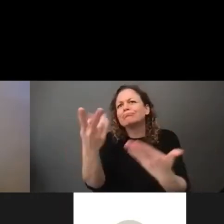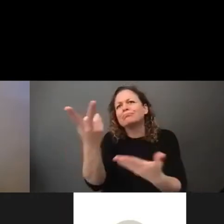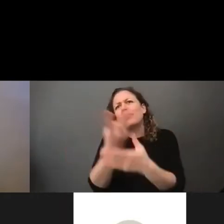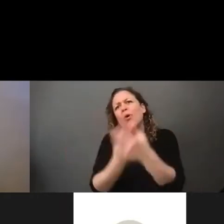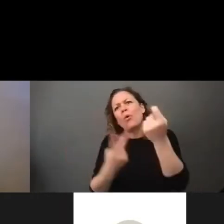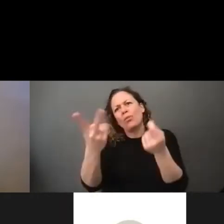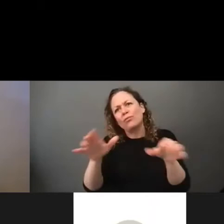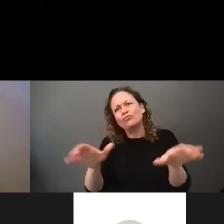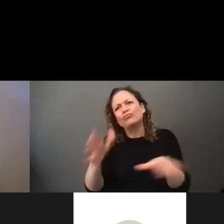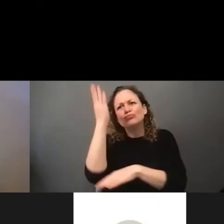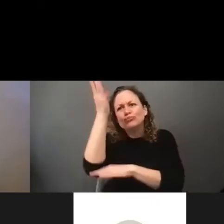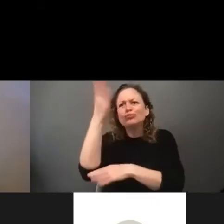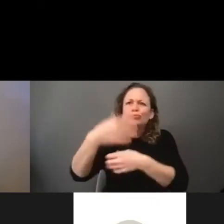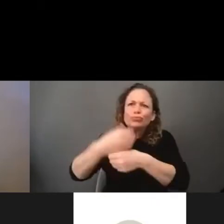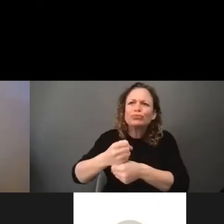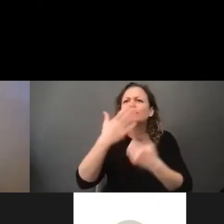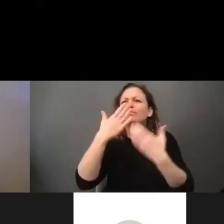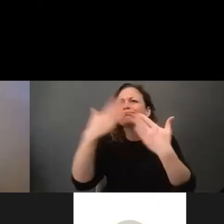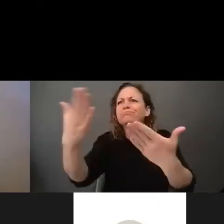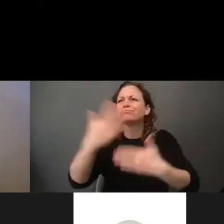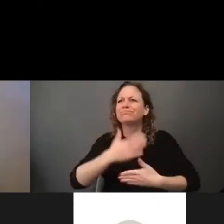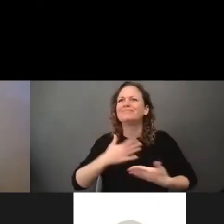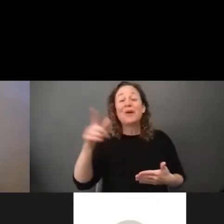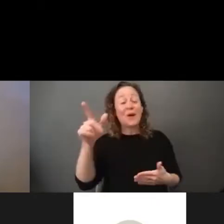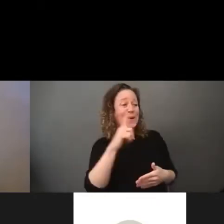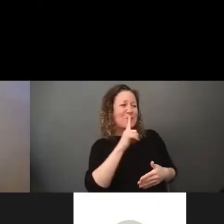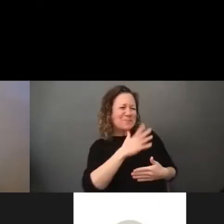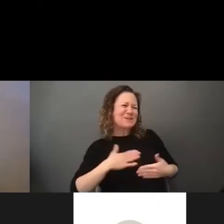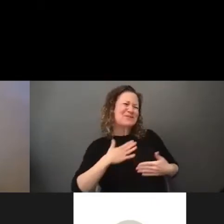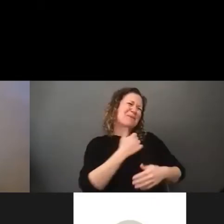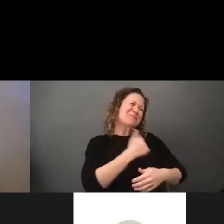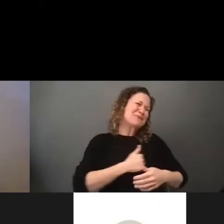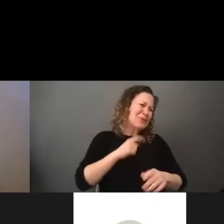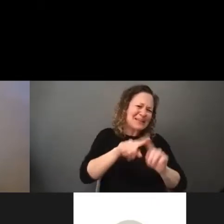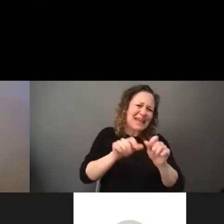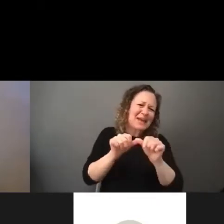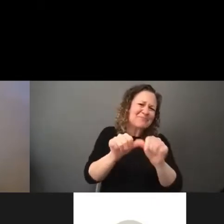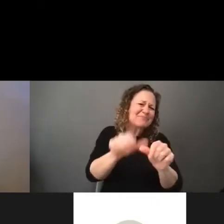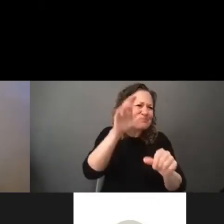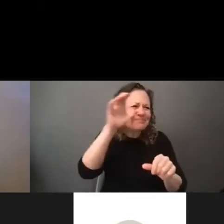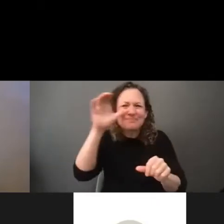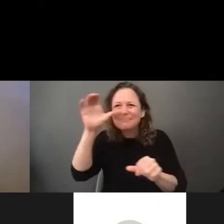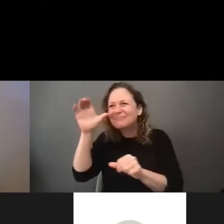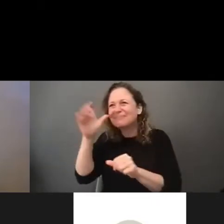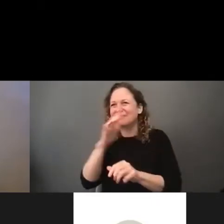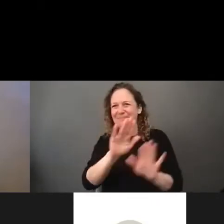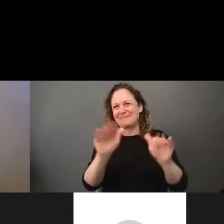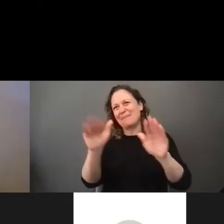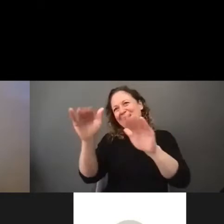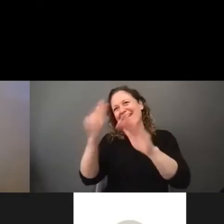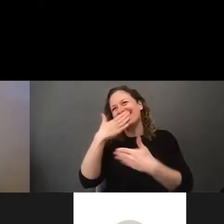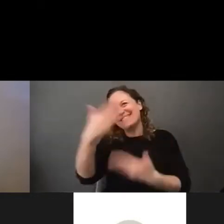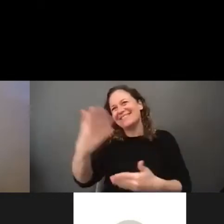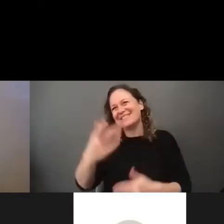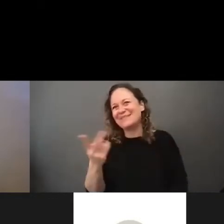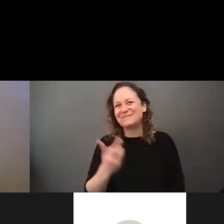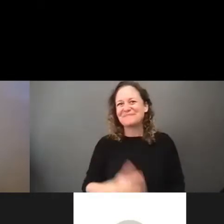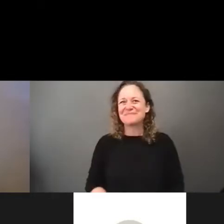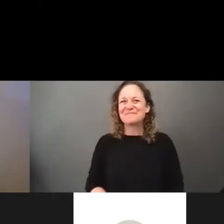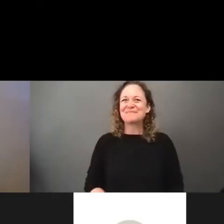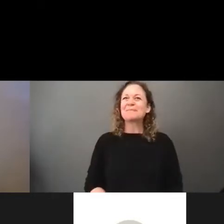much. Thank you. It's a real pleasure. Take care. Look forward to working with you. Sorry, I can't listen to the other speakers. Bye. It's okay. Bye. Thank you.